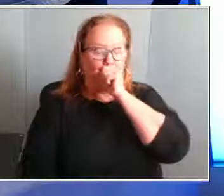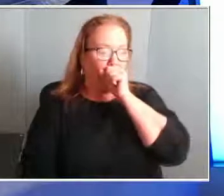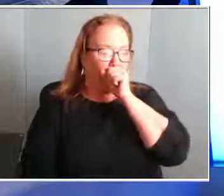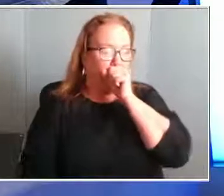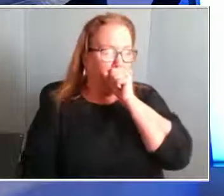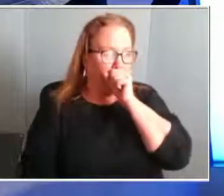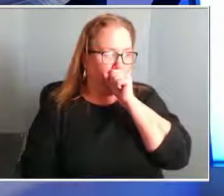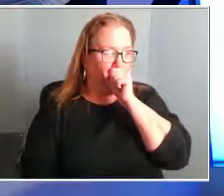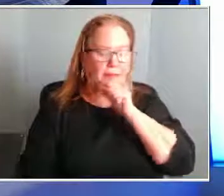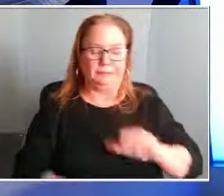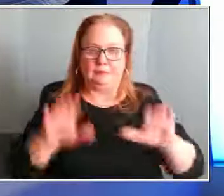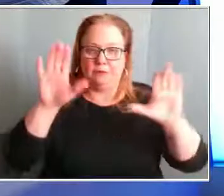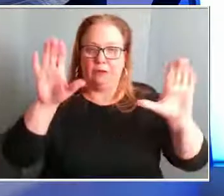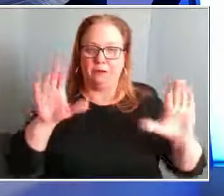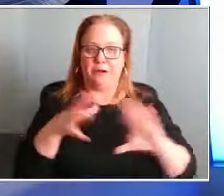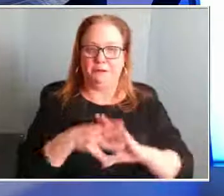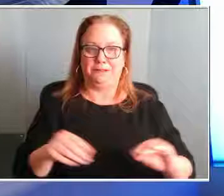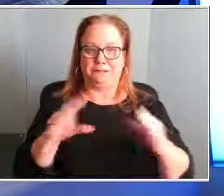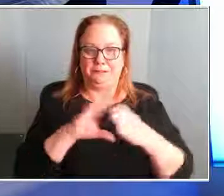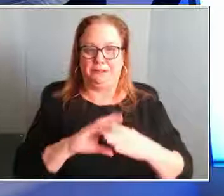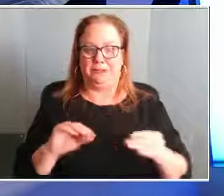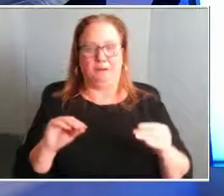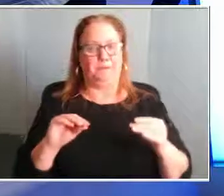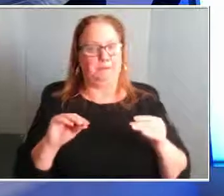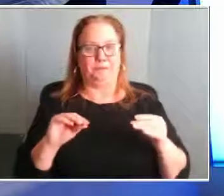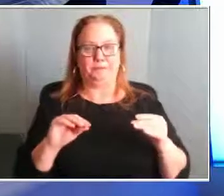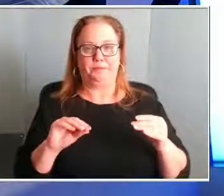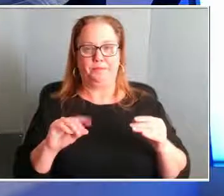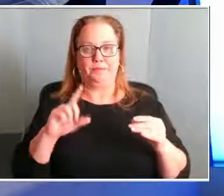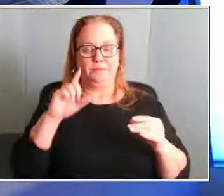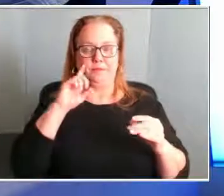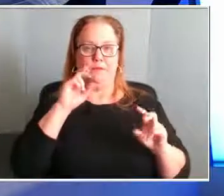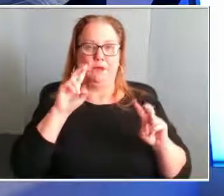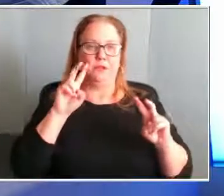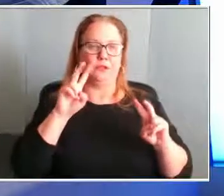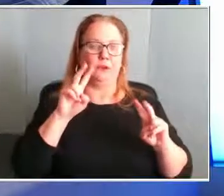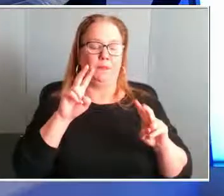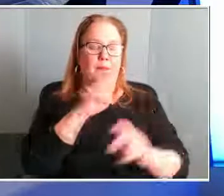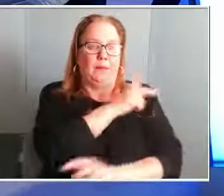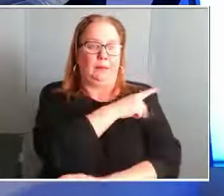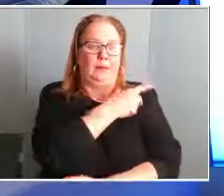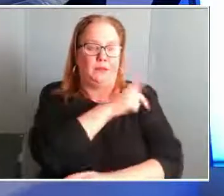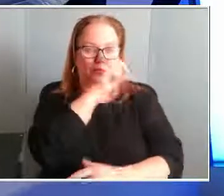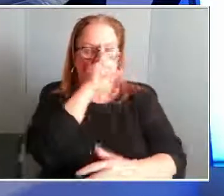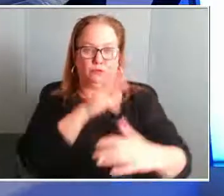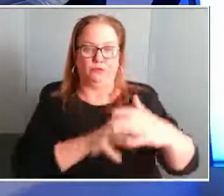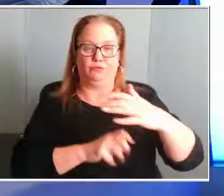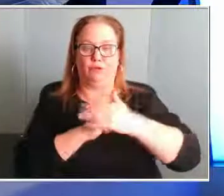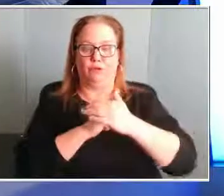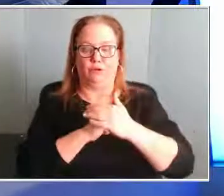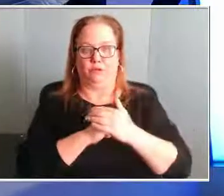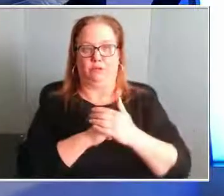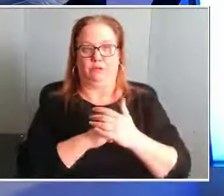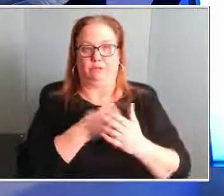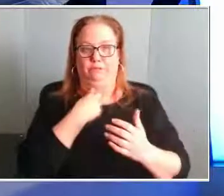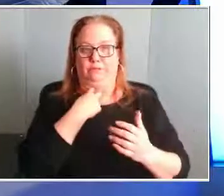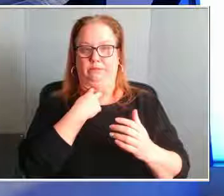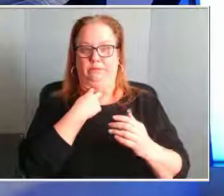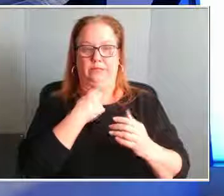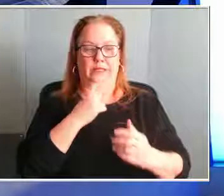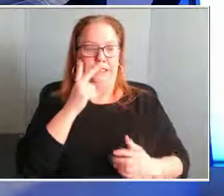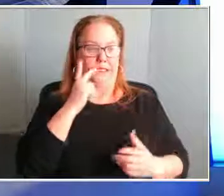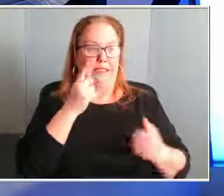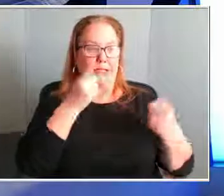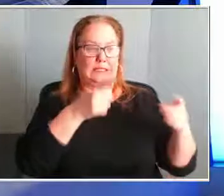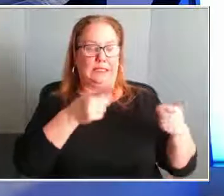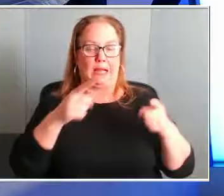right? I mean, just to think about, I watched so many patients stroke out. You could do nothing. To see this happening,